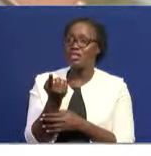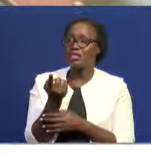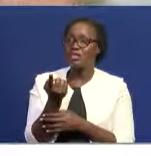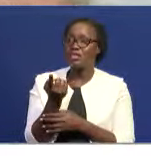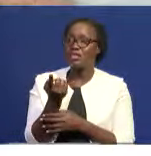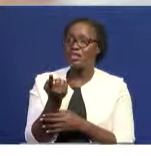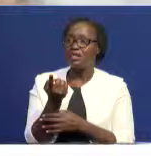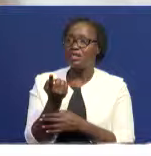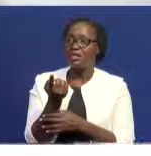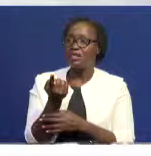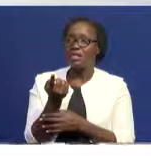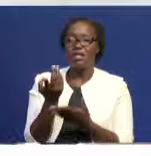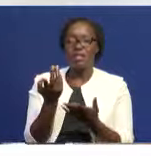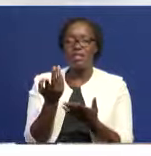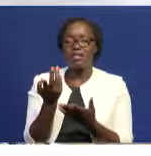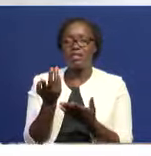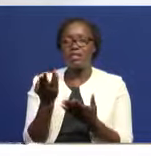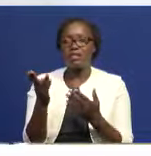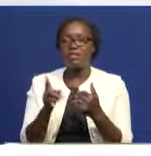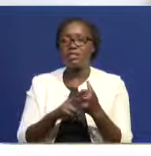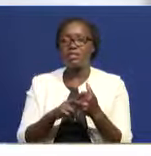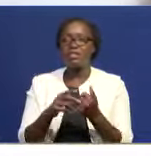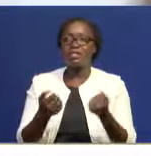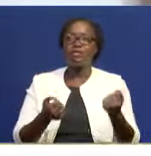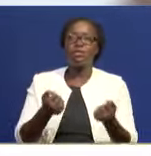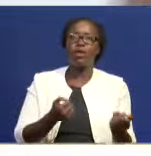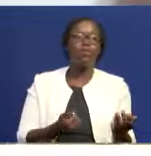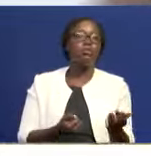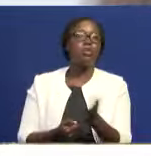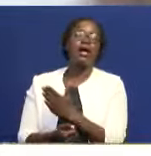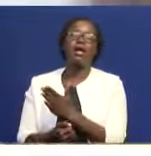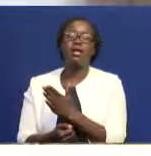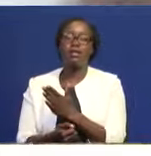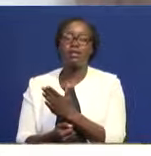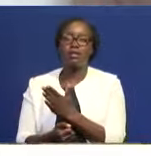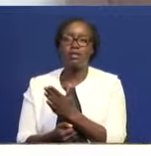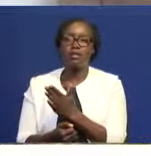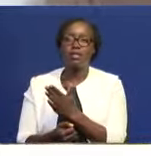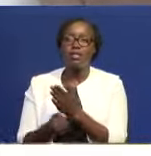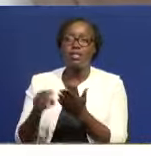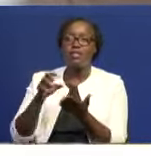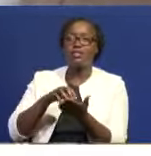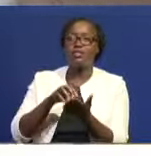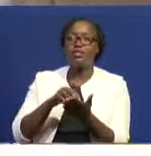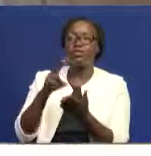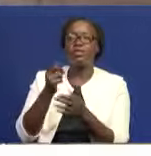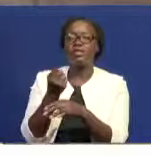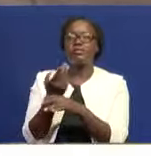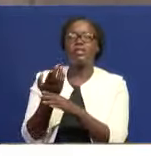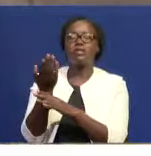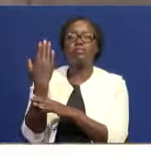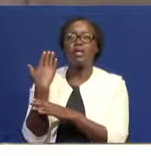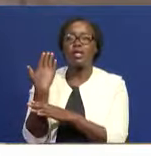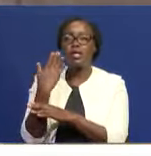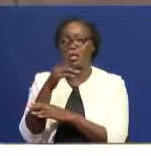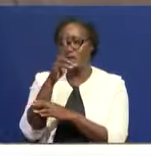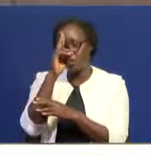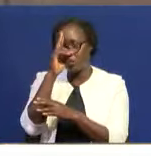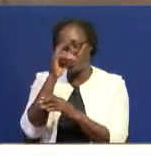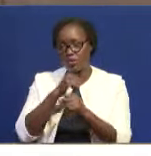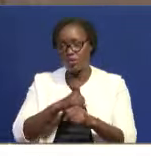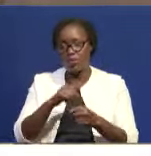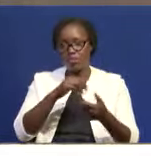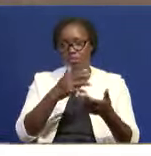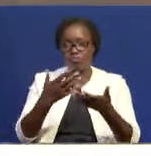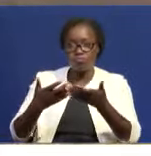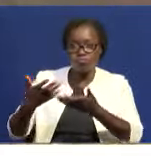along Wayakiwe. You can see even cars are turning back. This has been the situation for the last 20 minutes or so, where the police were able to